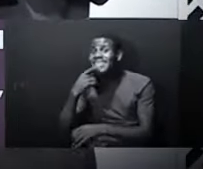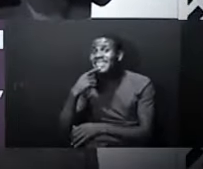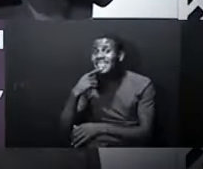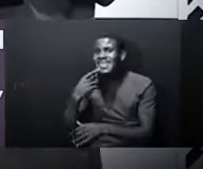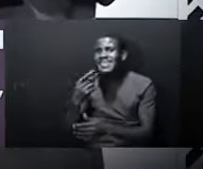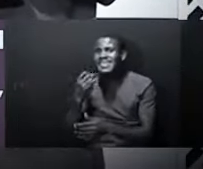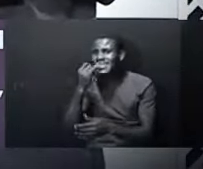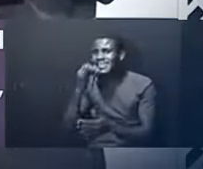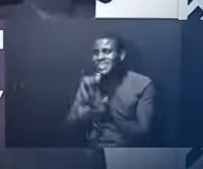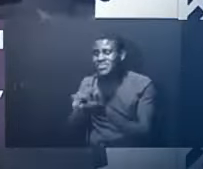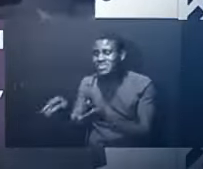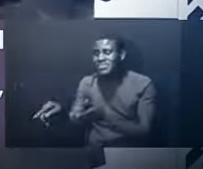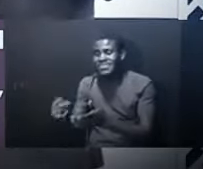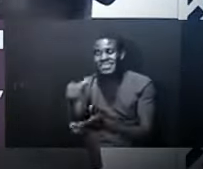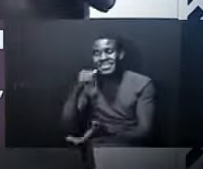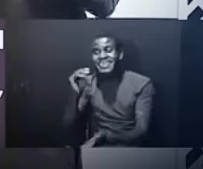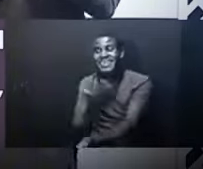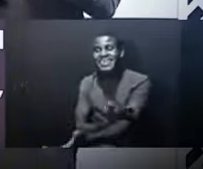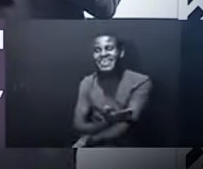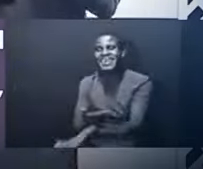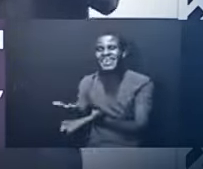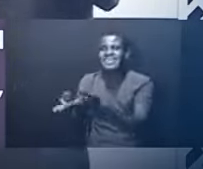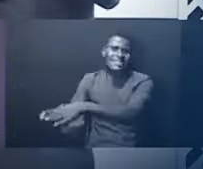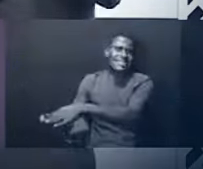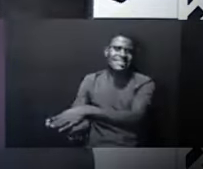your daughter is dead.